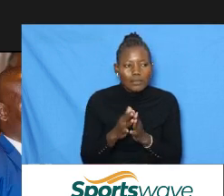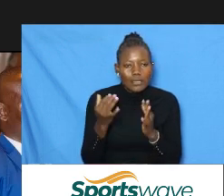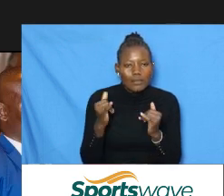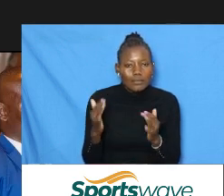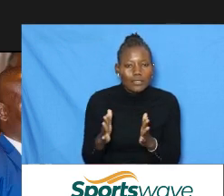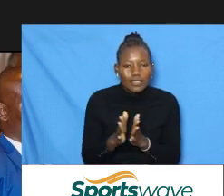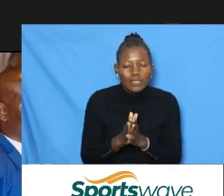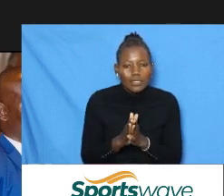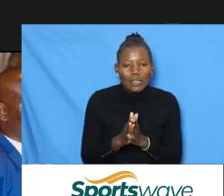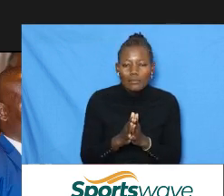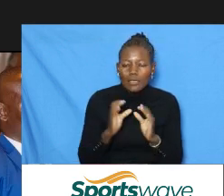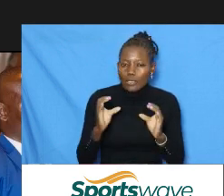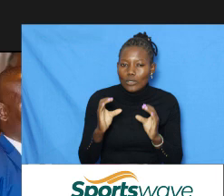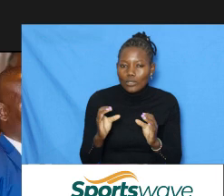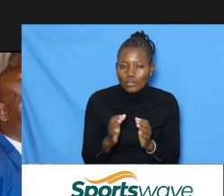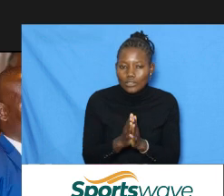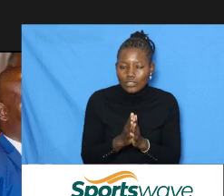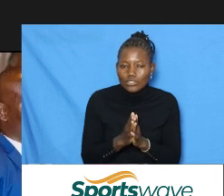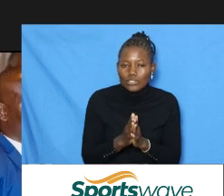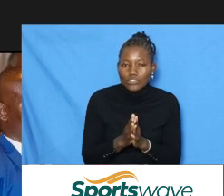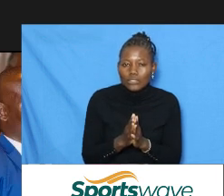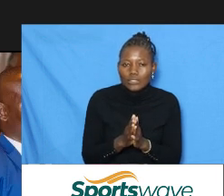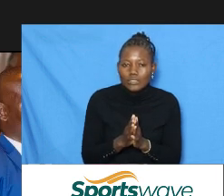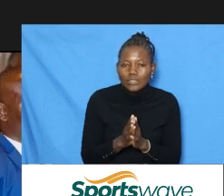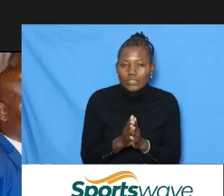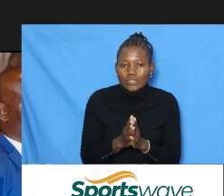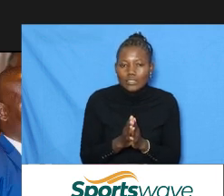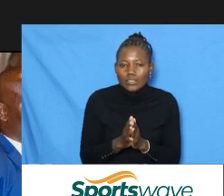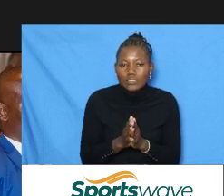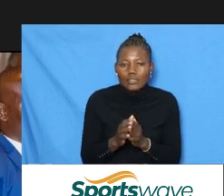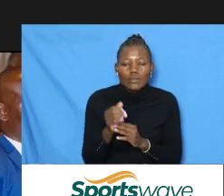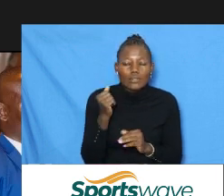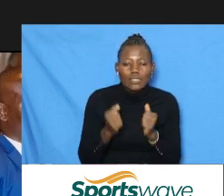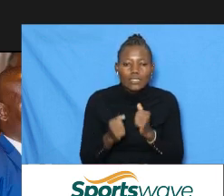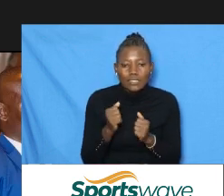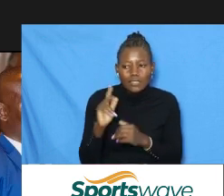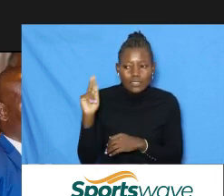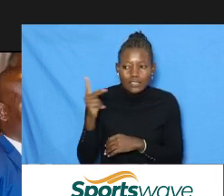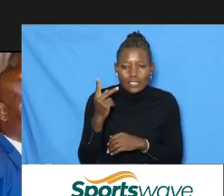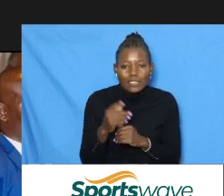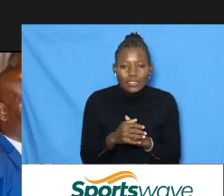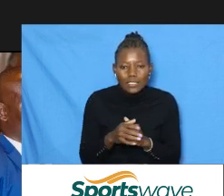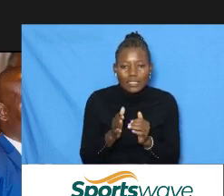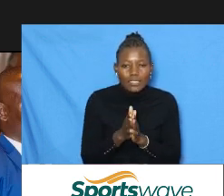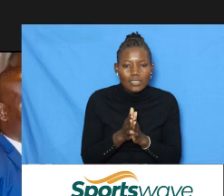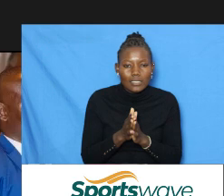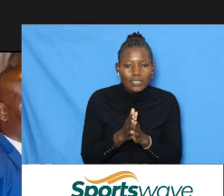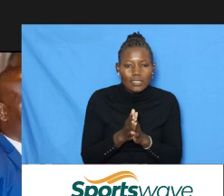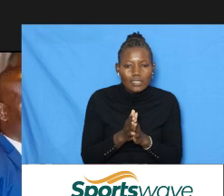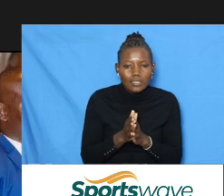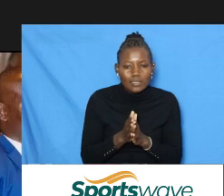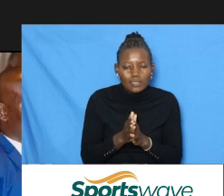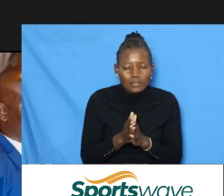Kenya, and the founder and the head coach of Rongai Athletics Club. Yes. And in my stable, we got